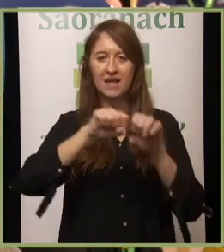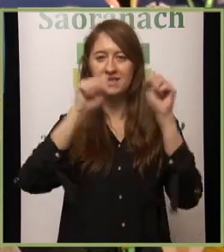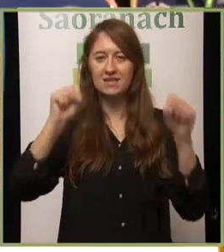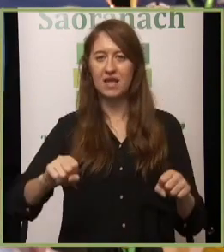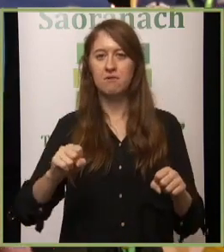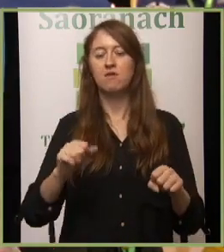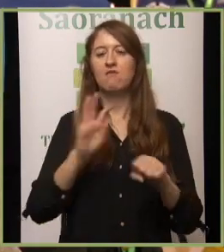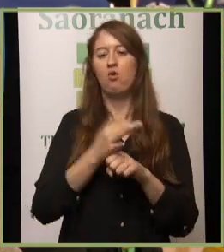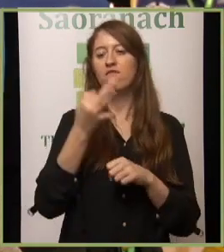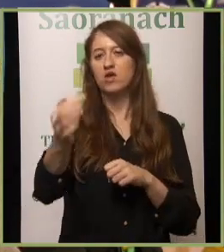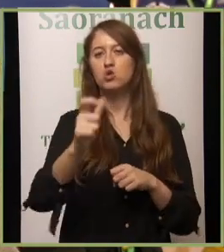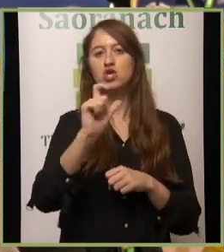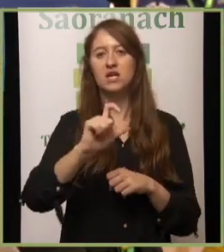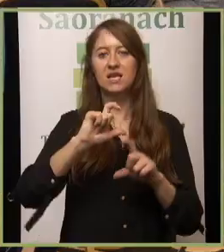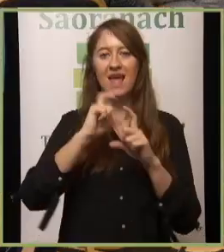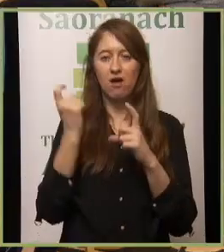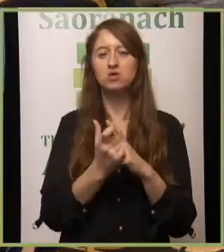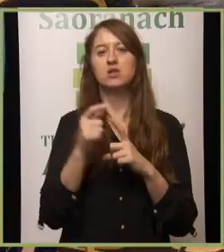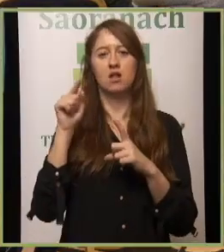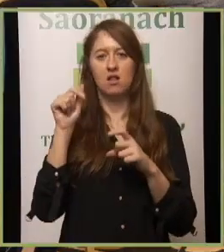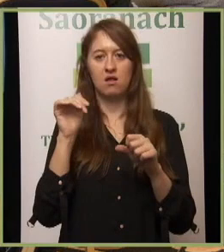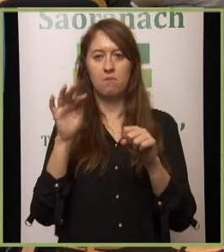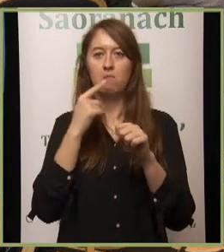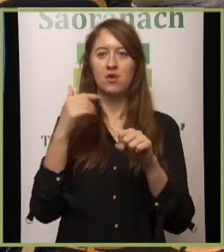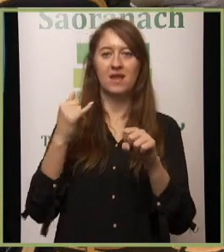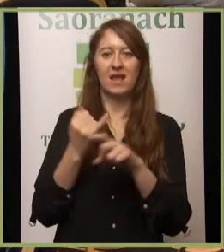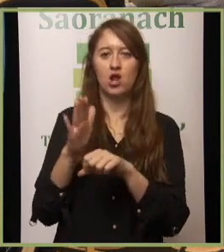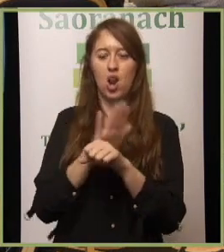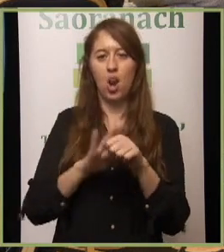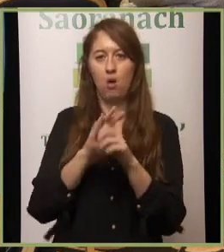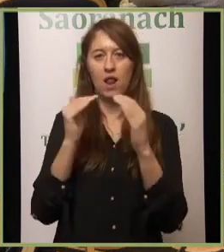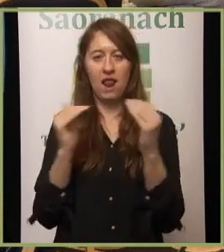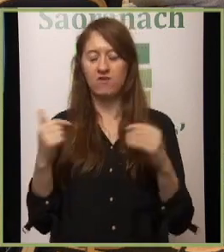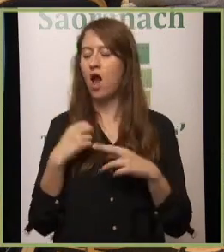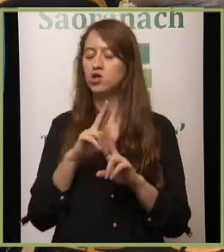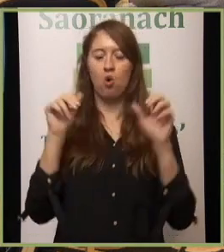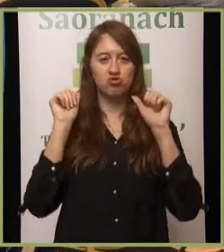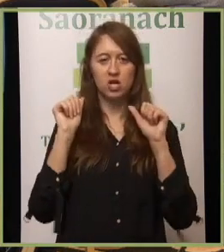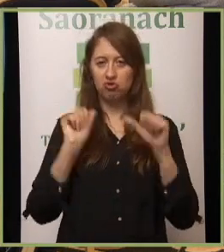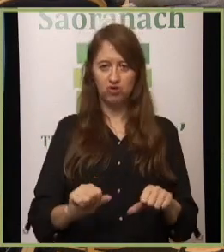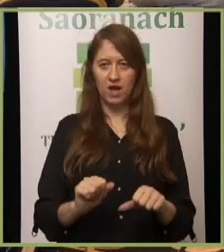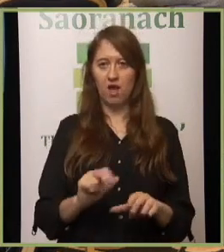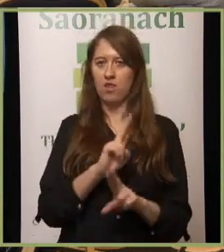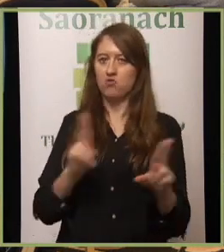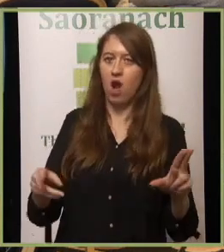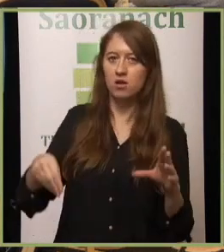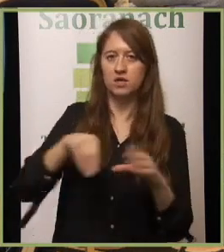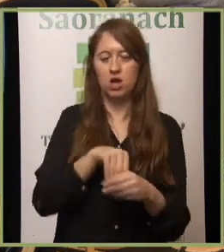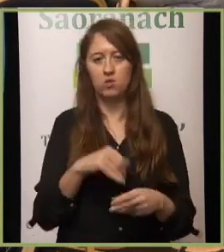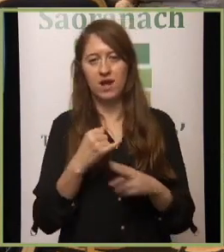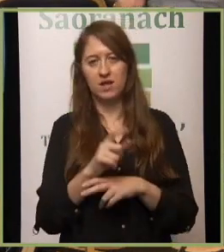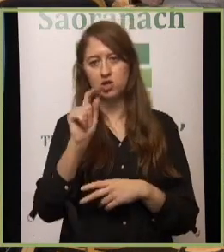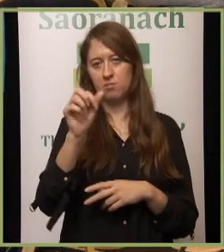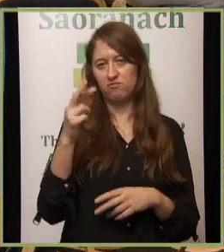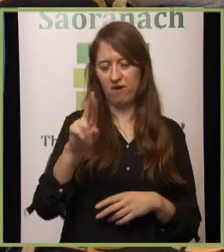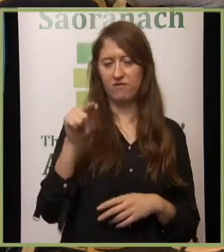level. I don't agree that they're outside terms of reference, right? And I'll tell you why. I mean, in terms of the